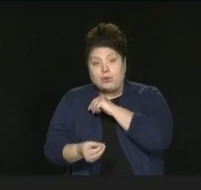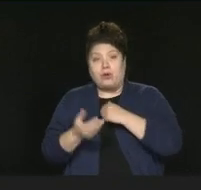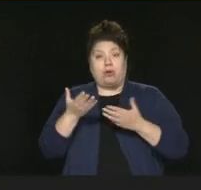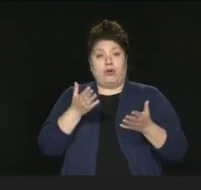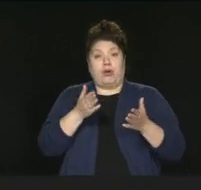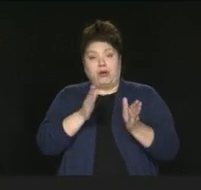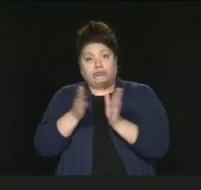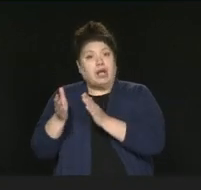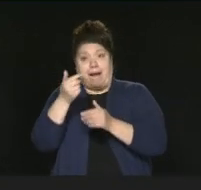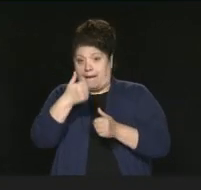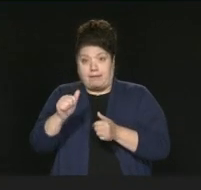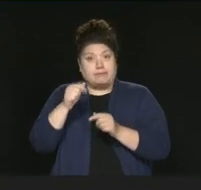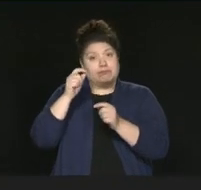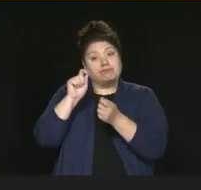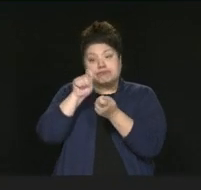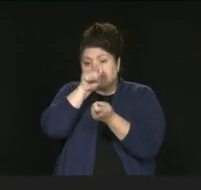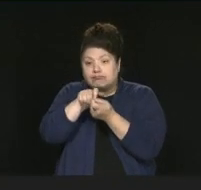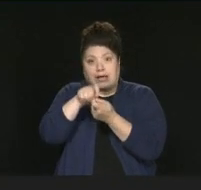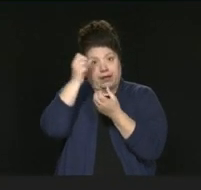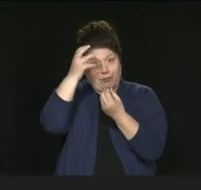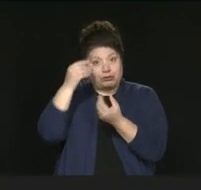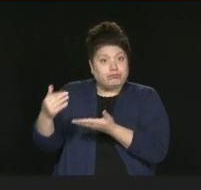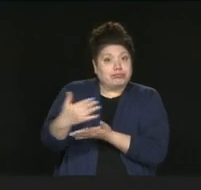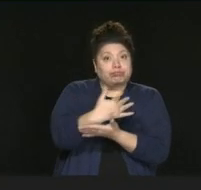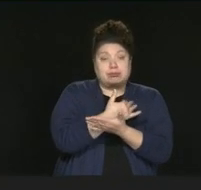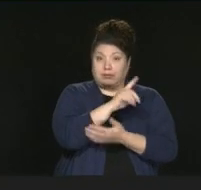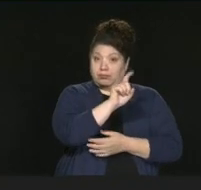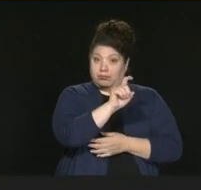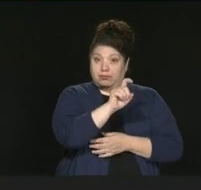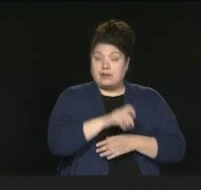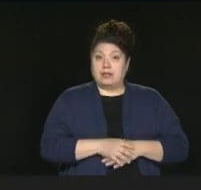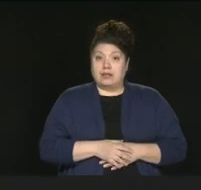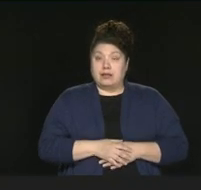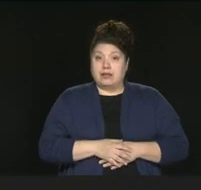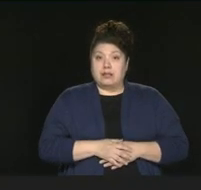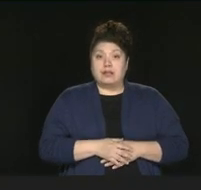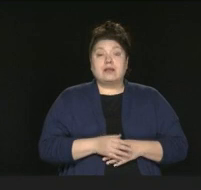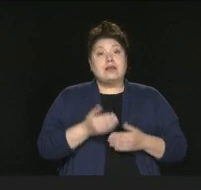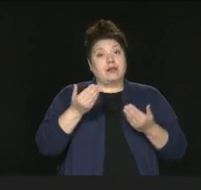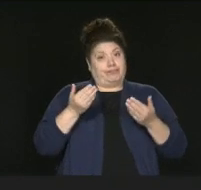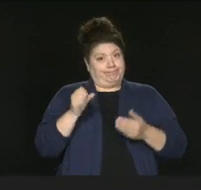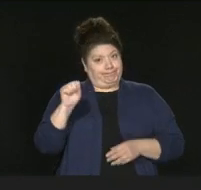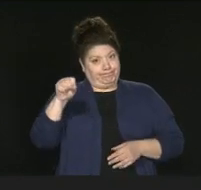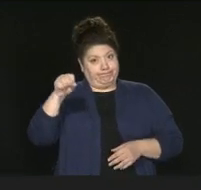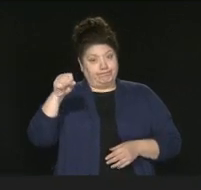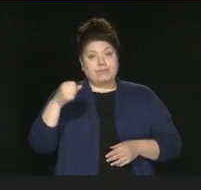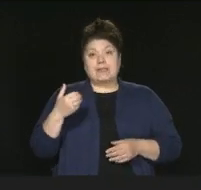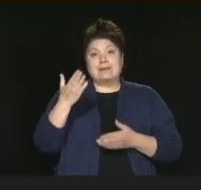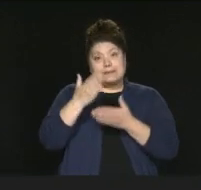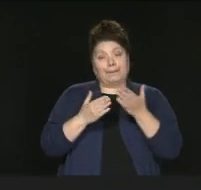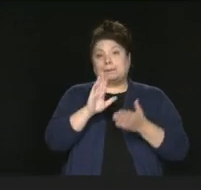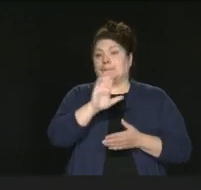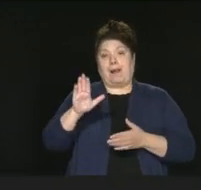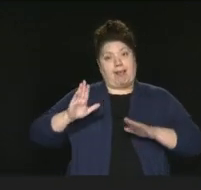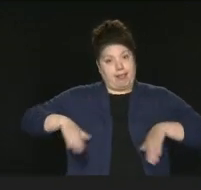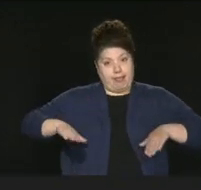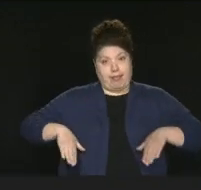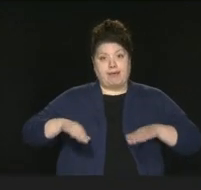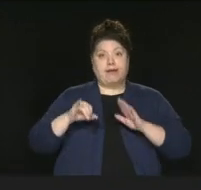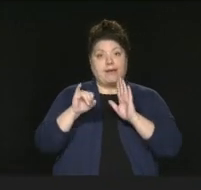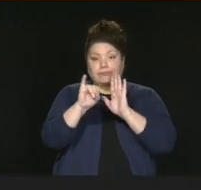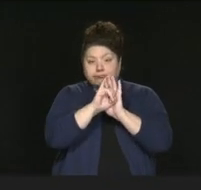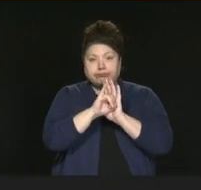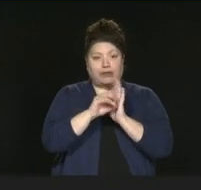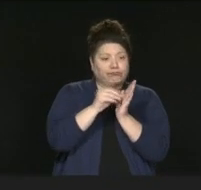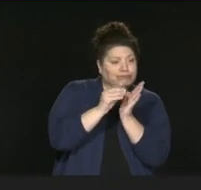Yes, so I think there's a number of gaps in that data, and I think at the national level, that